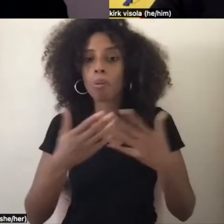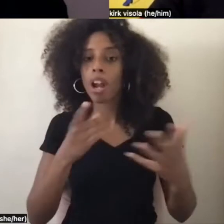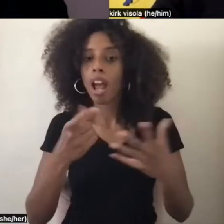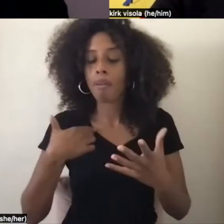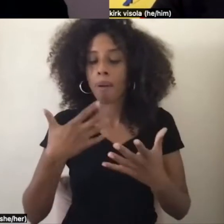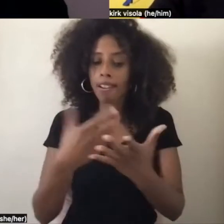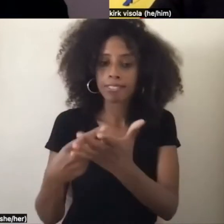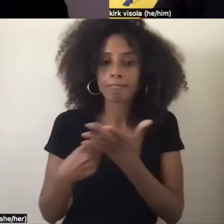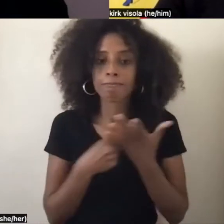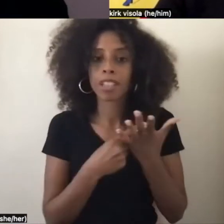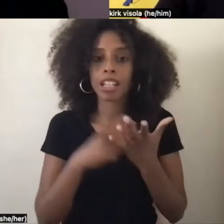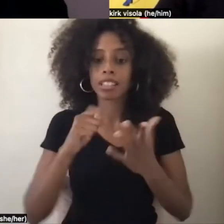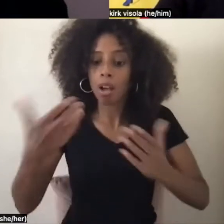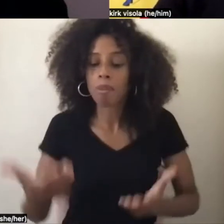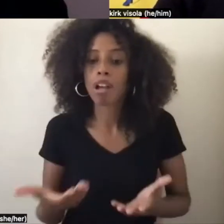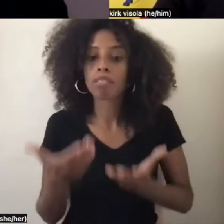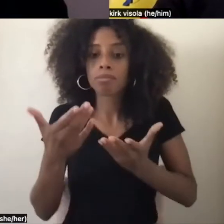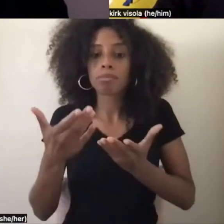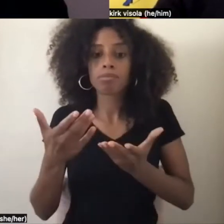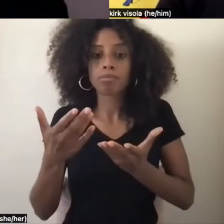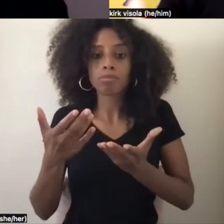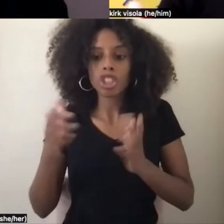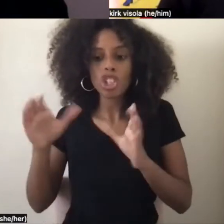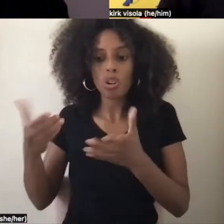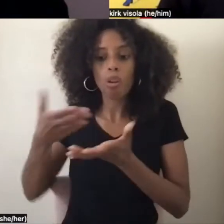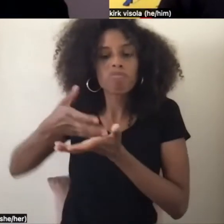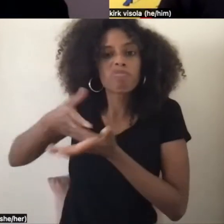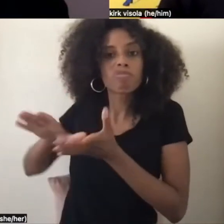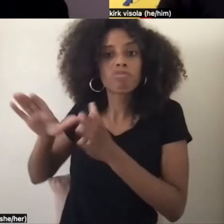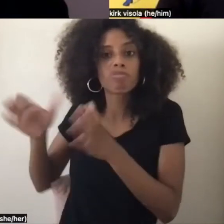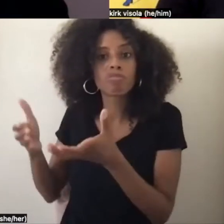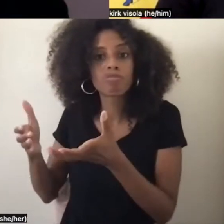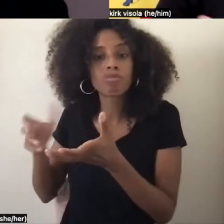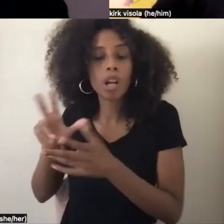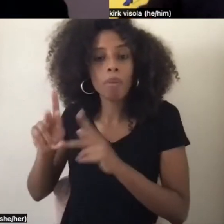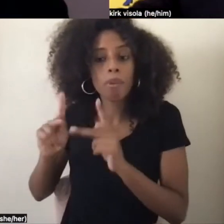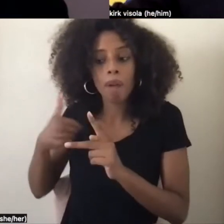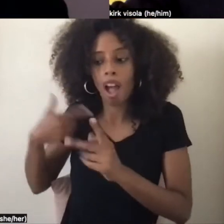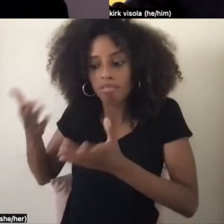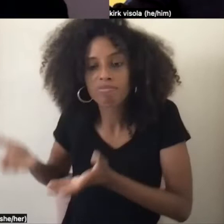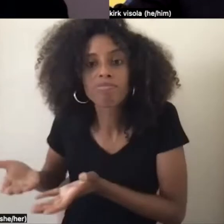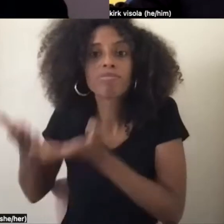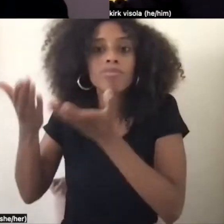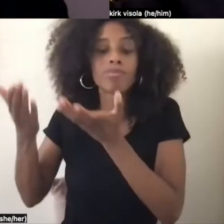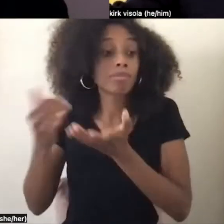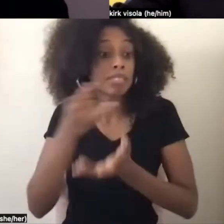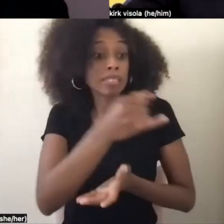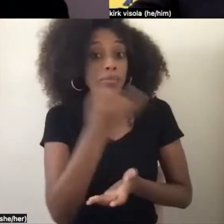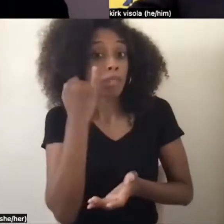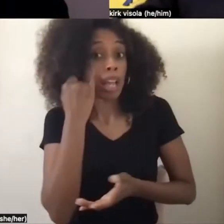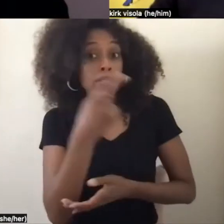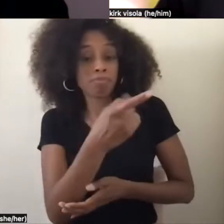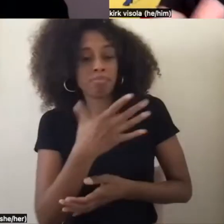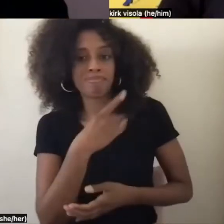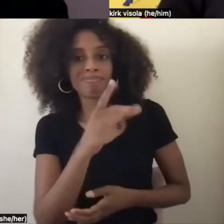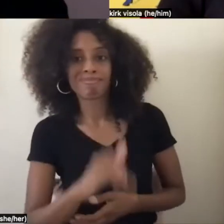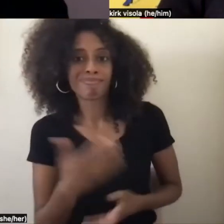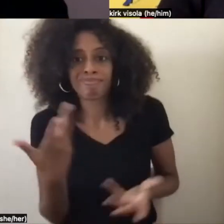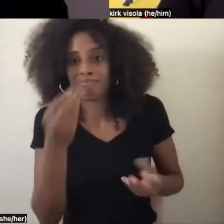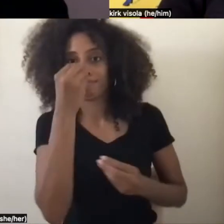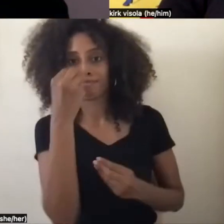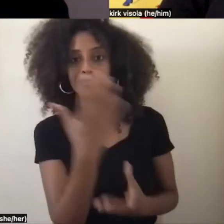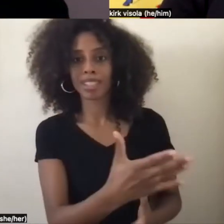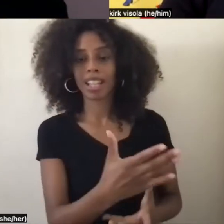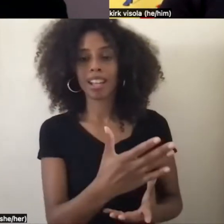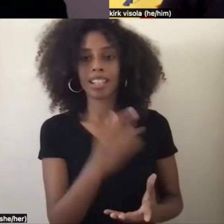uplifting marginalized people. And if they don't like it, that's who I am. It doesn't detract from the fact that I'm really good, but I'm also a person too.